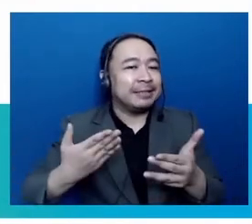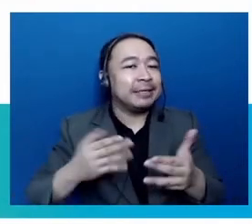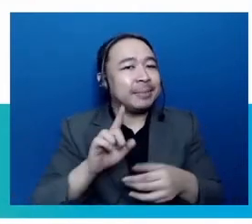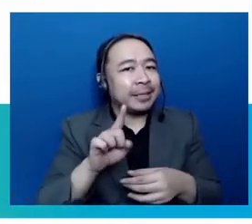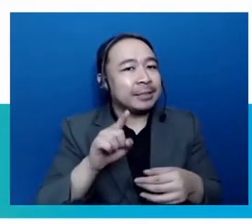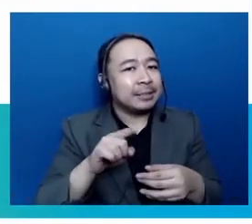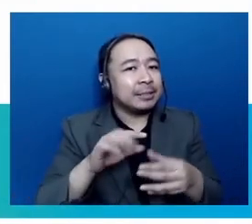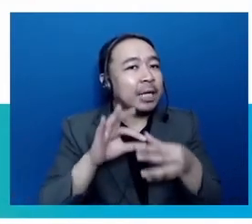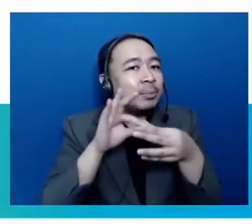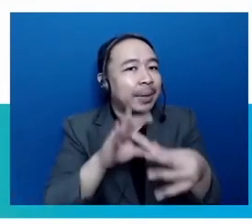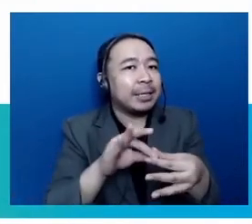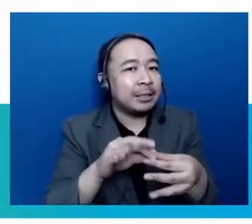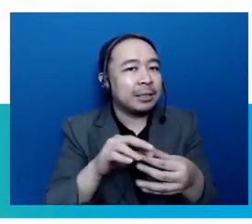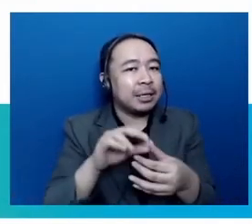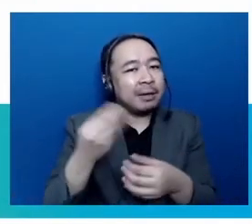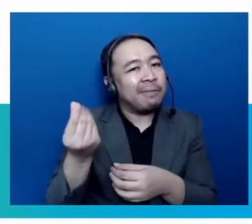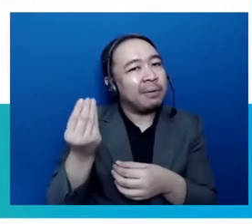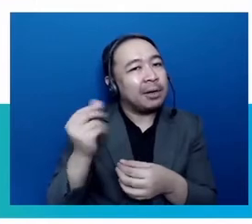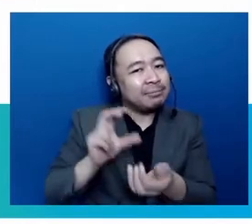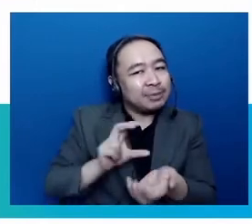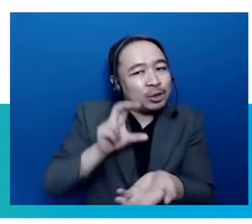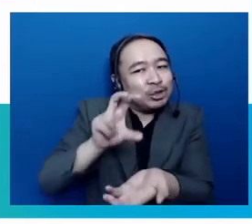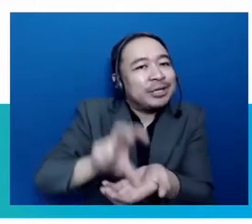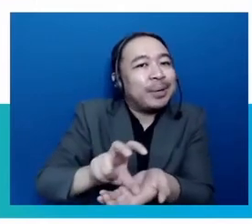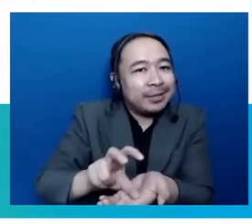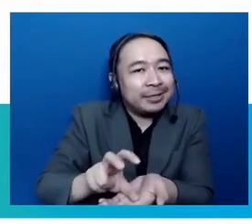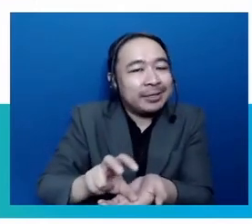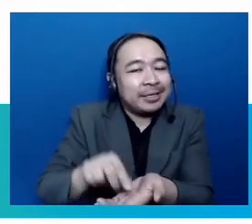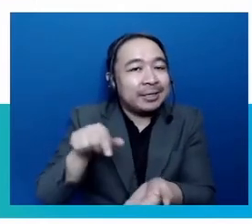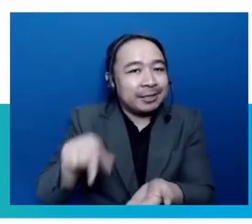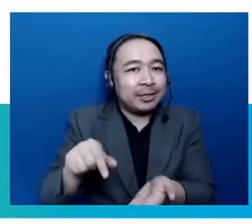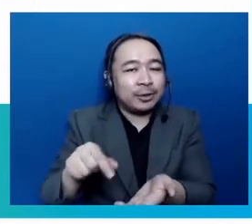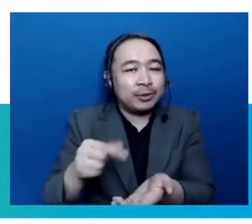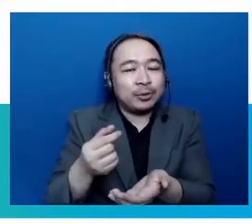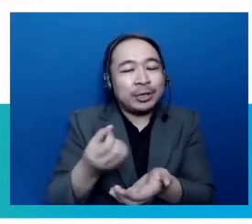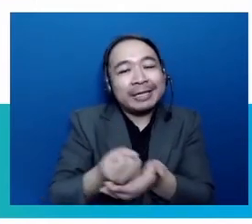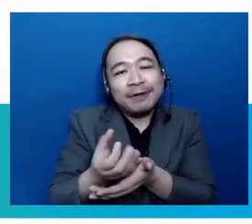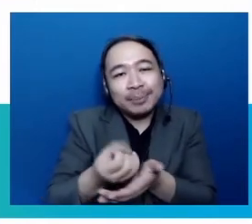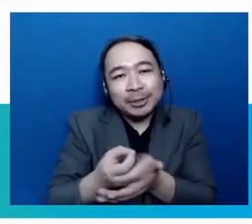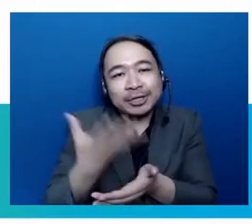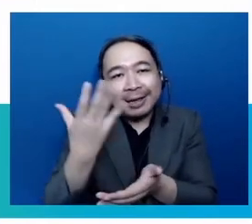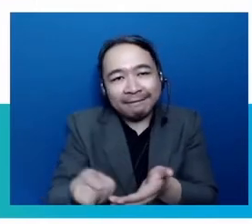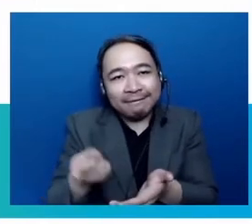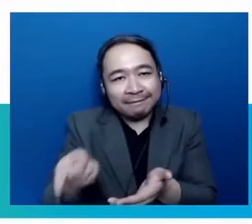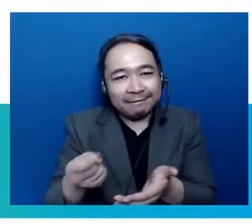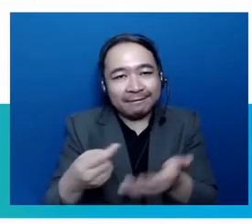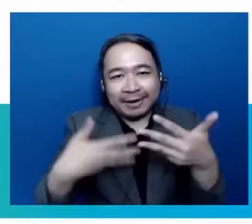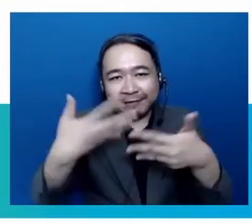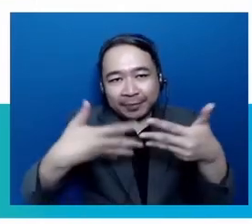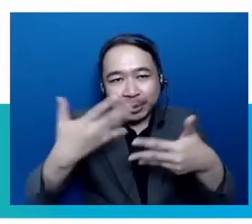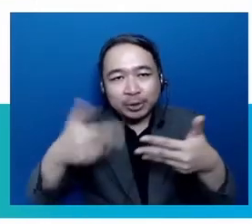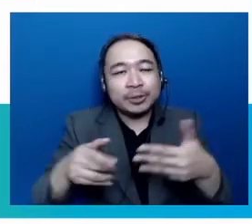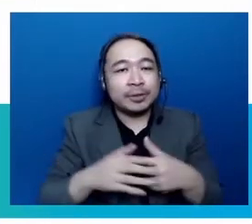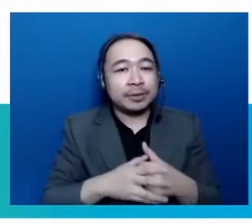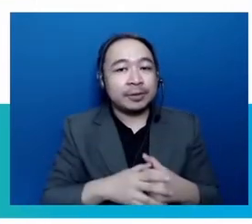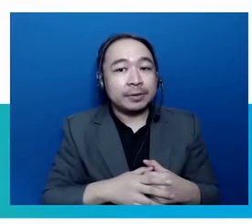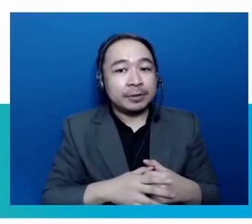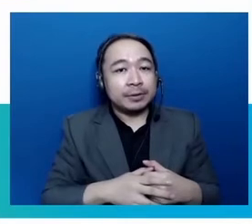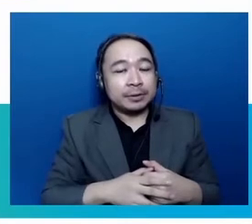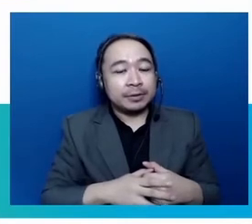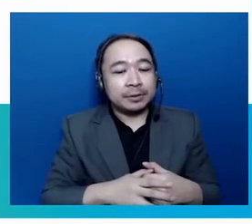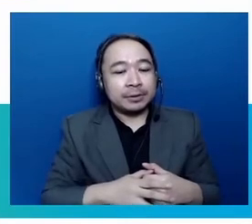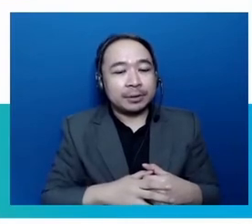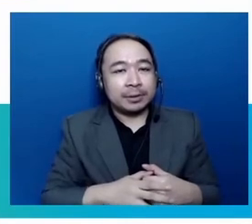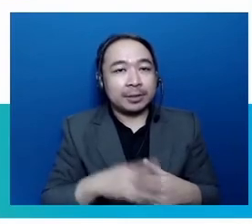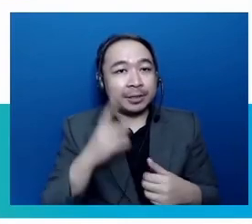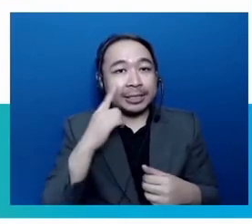it's about investments in the granularity of the data we have. I do think that some organization